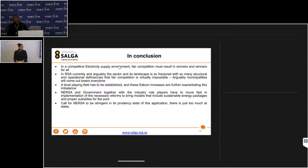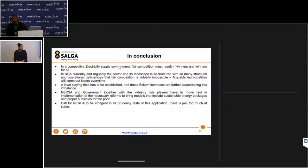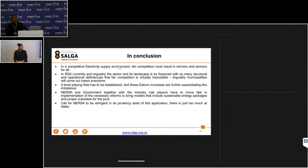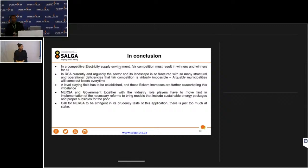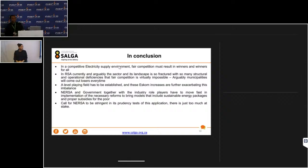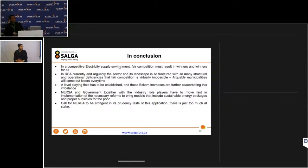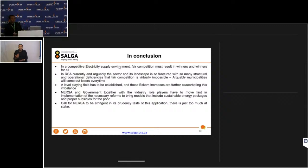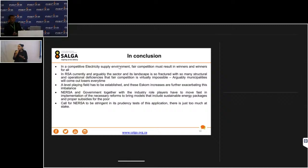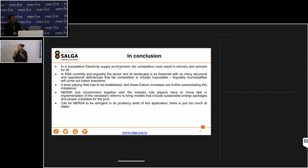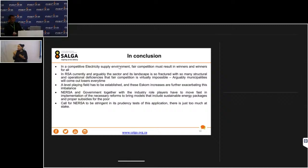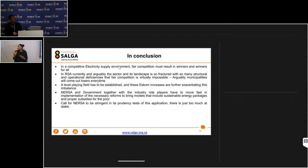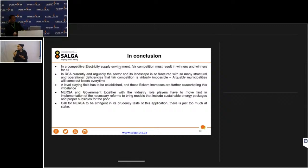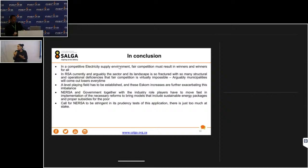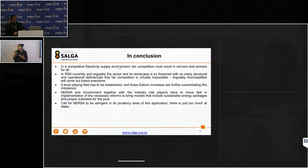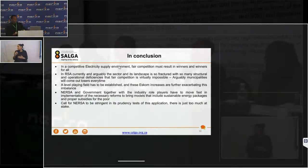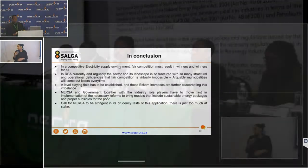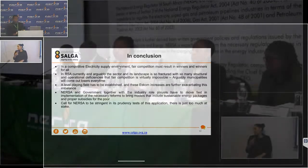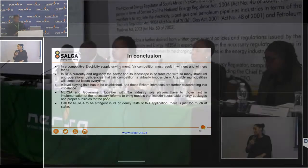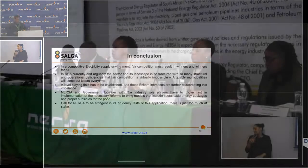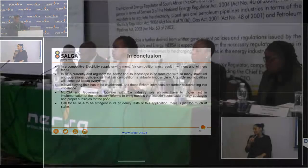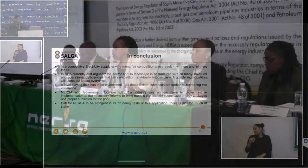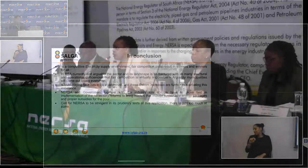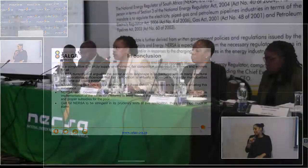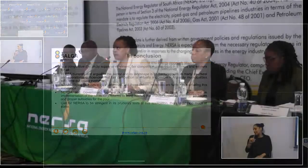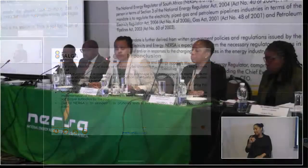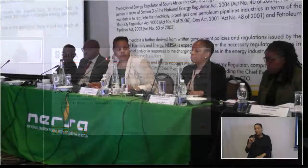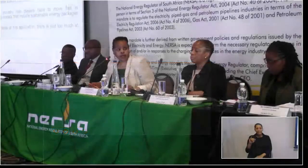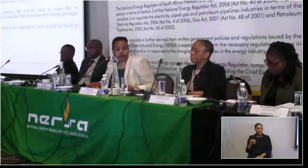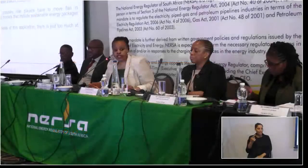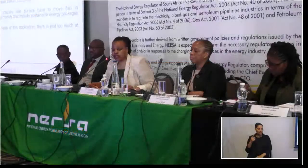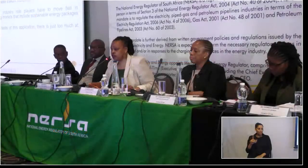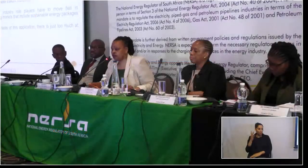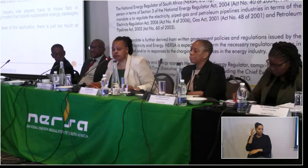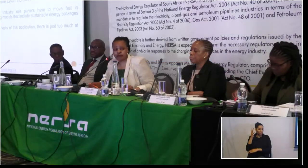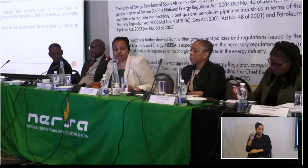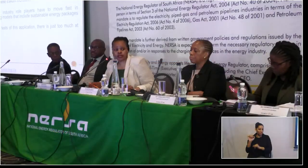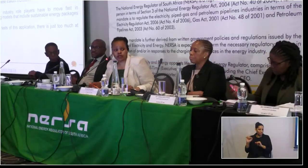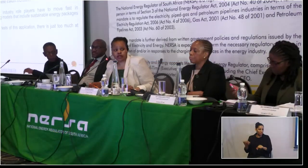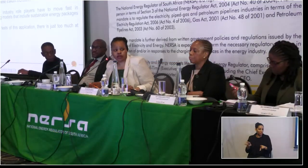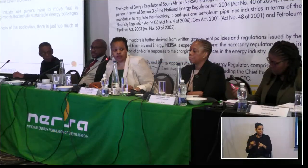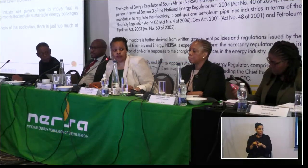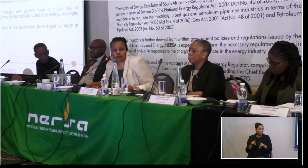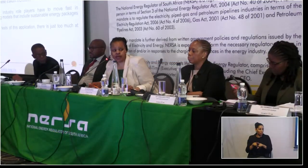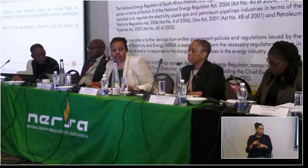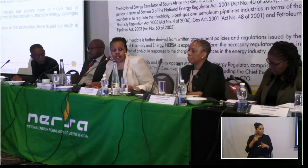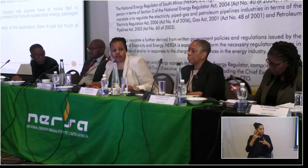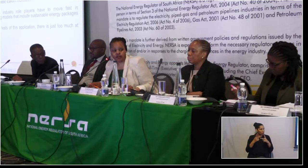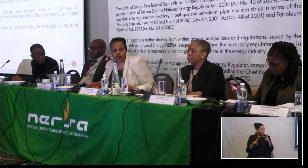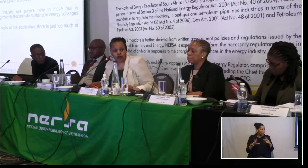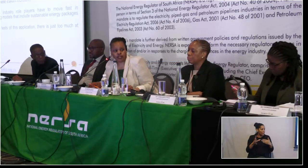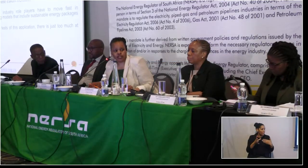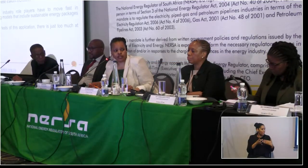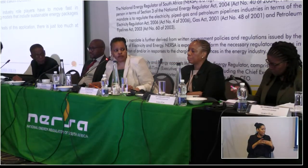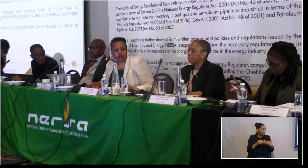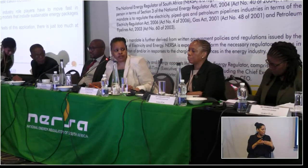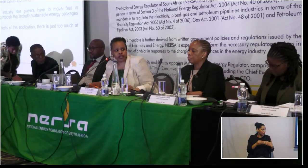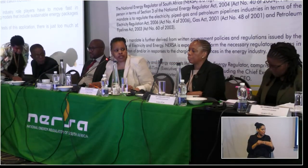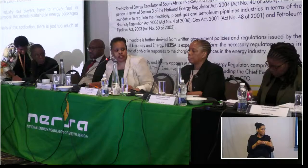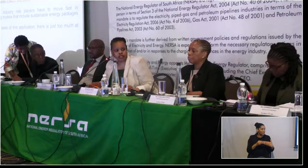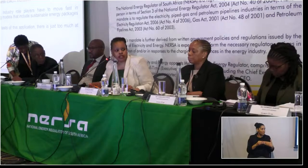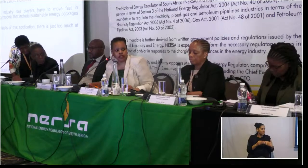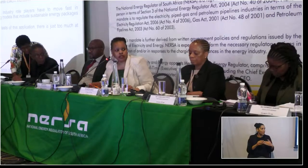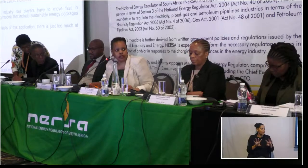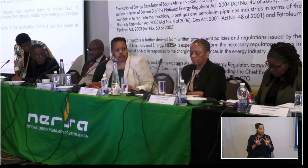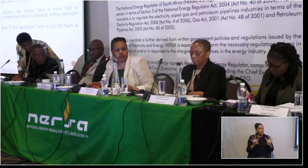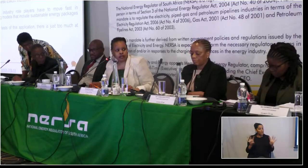much, Mr. Ngidi, for your presentation. Let me check if members of the panel have any questions for Mr.